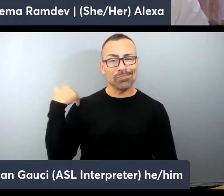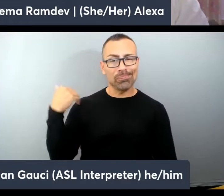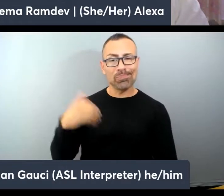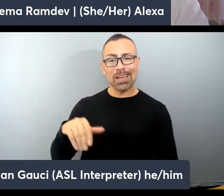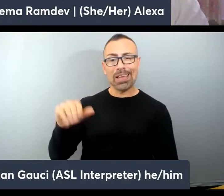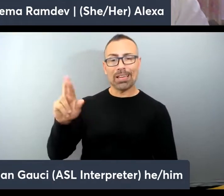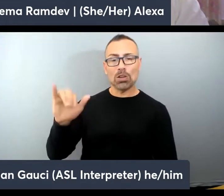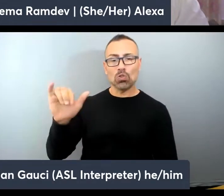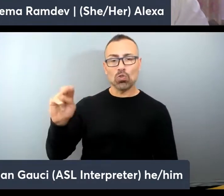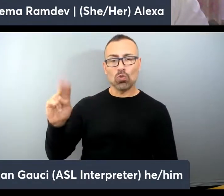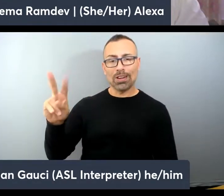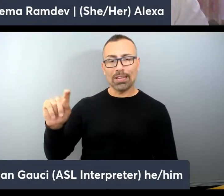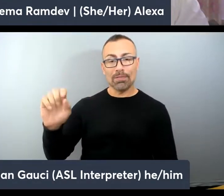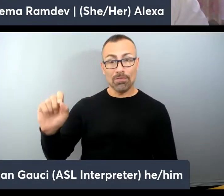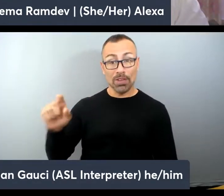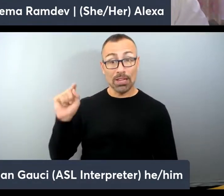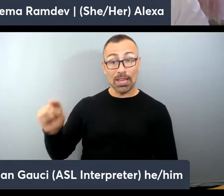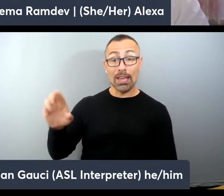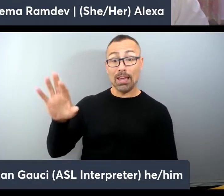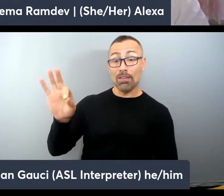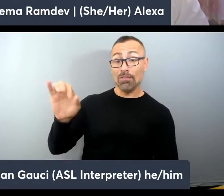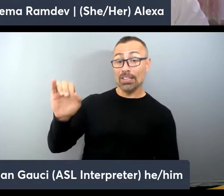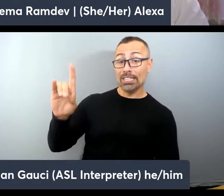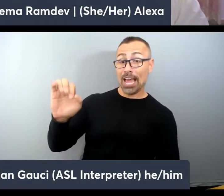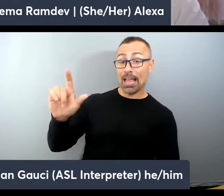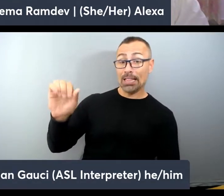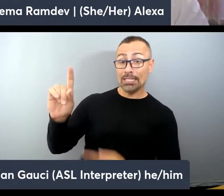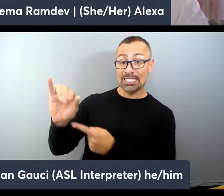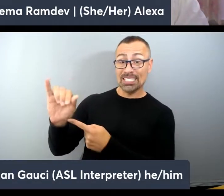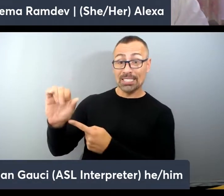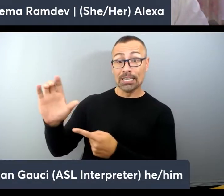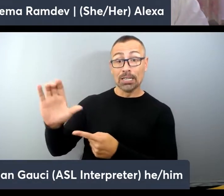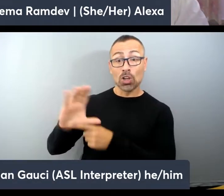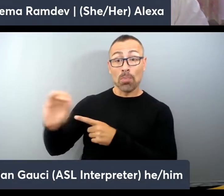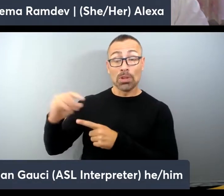Feature Store for their call center customer experience. So